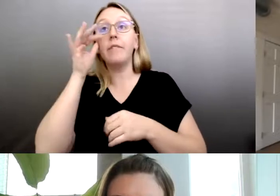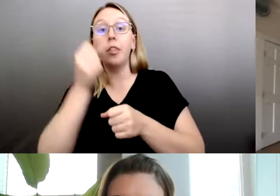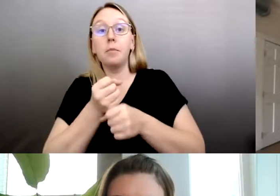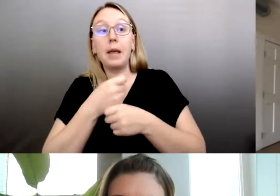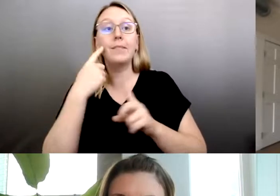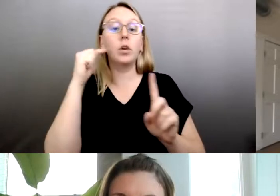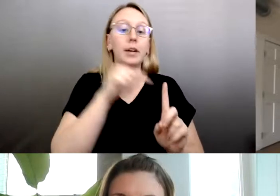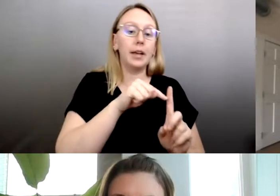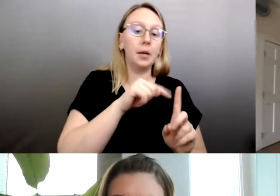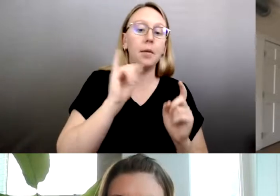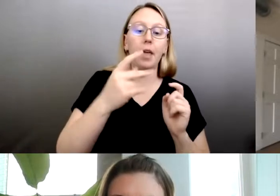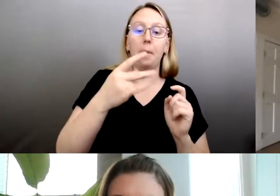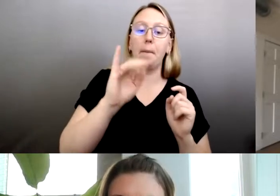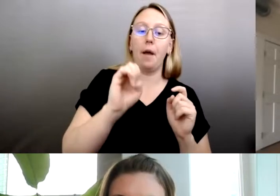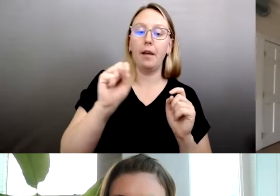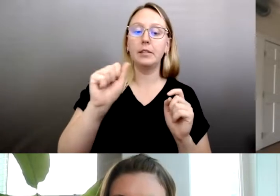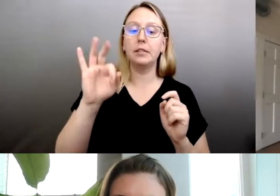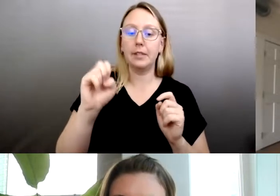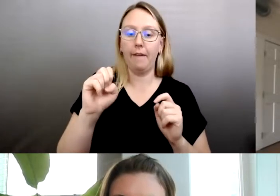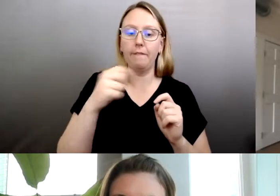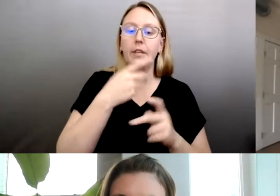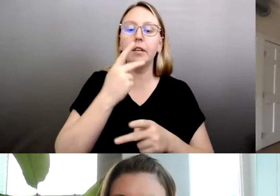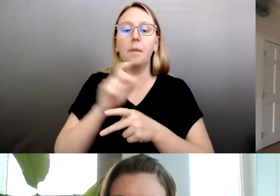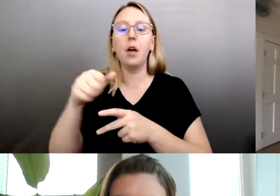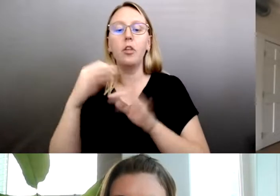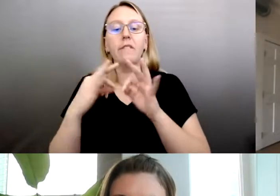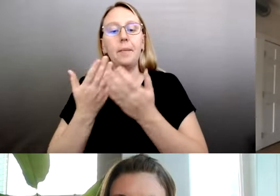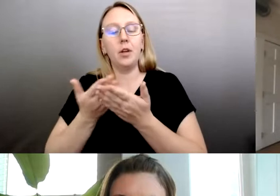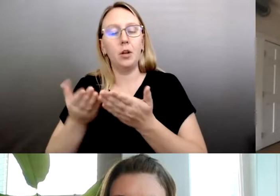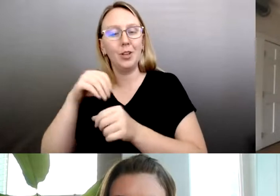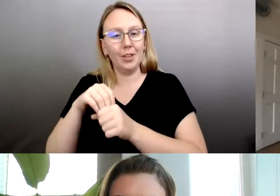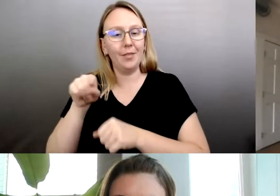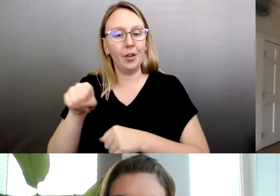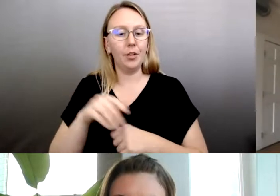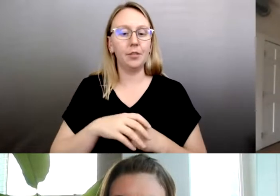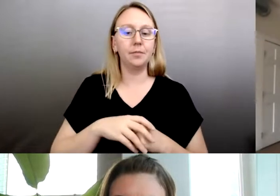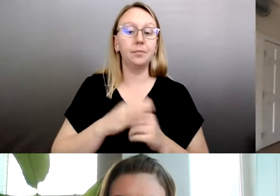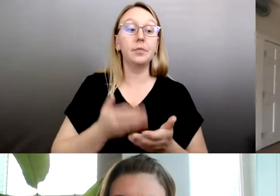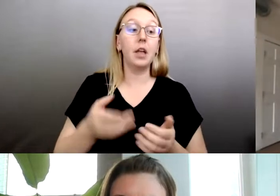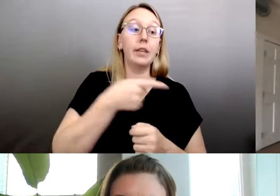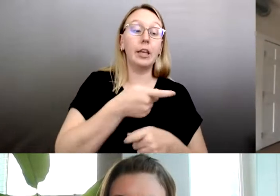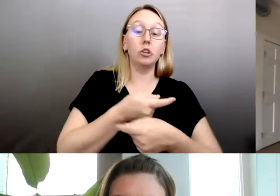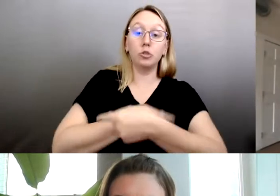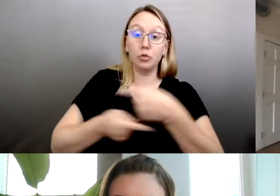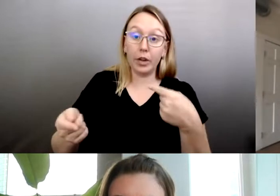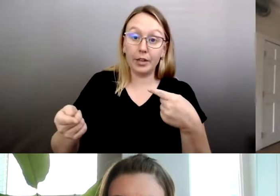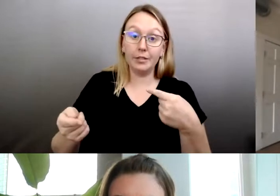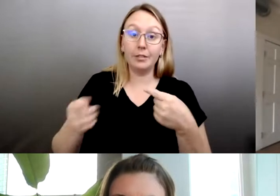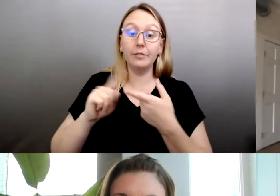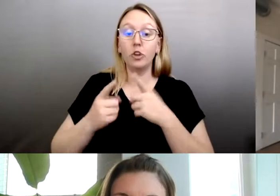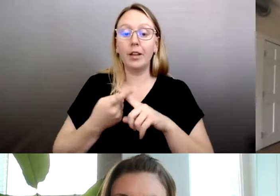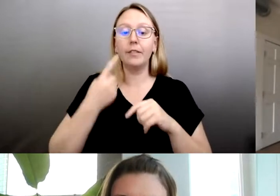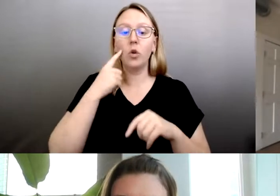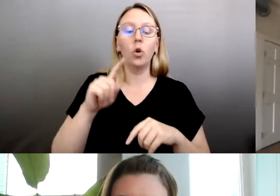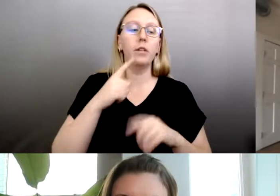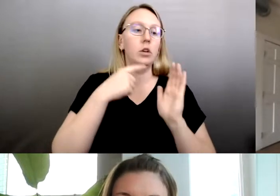pie safe, for example, where he kept a lot of other family objects. There were things that he traded friends for. So like he has